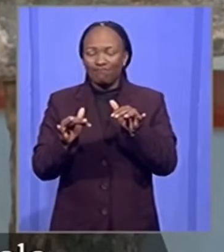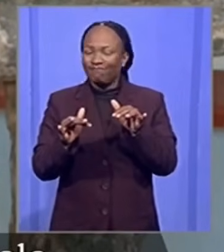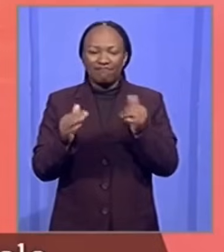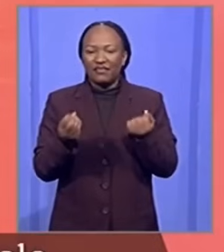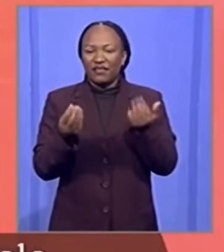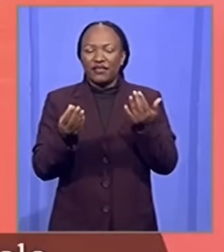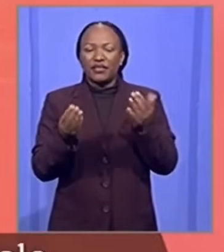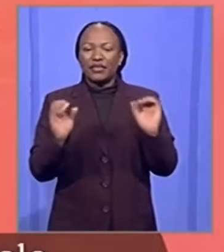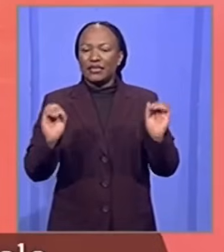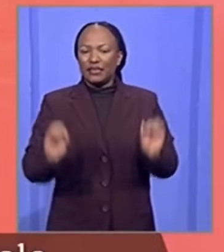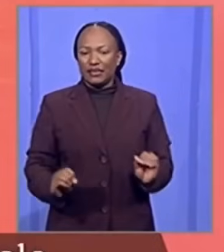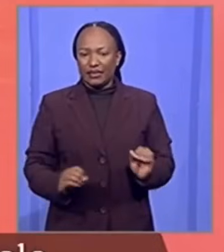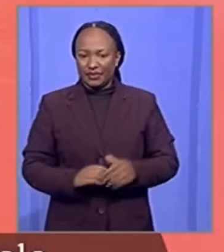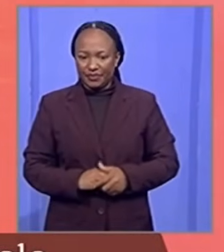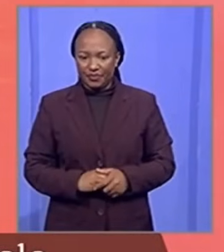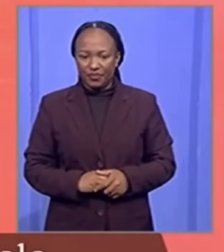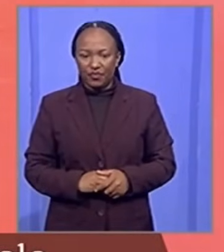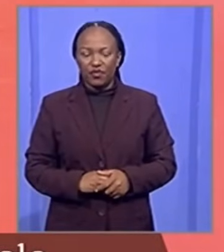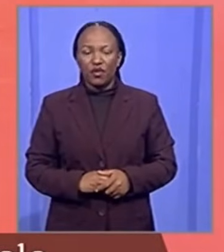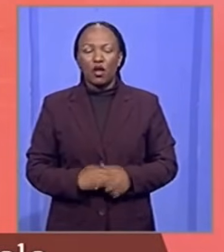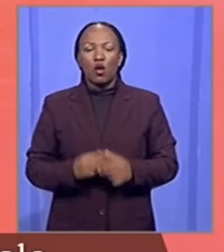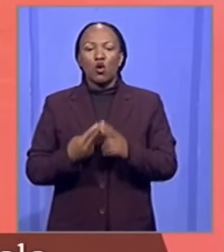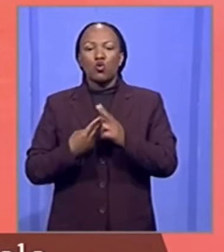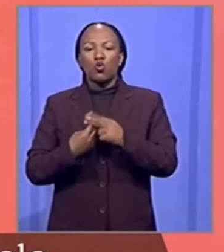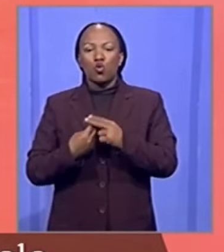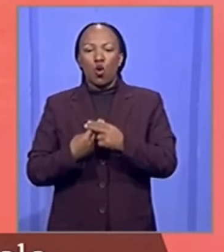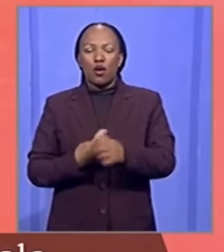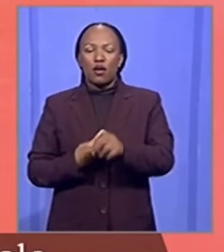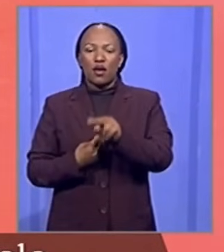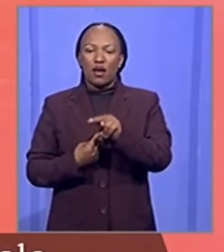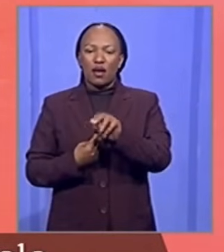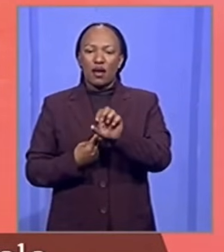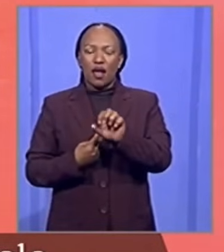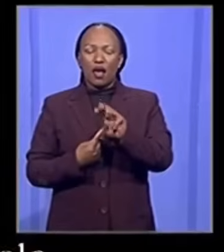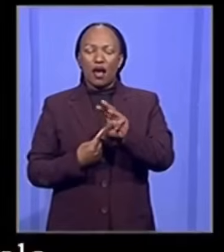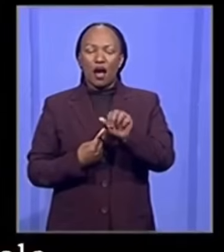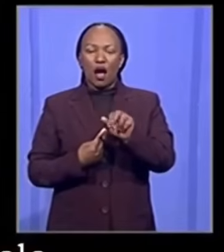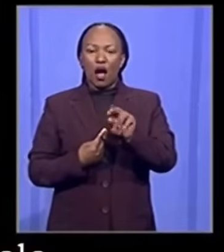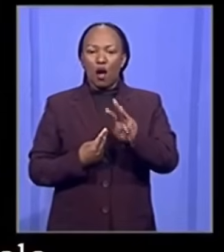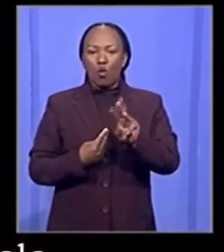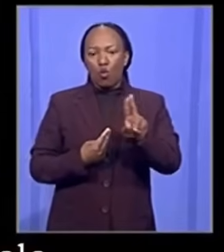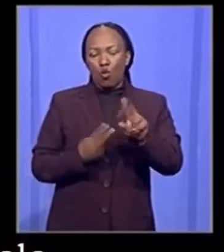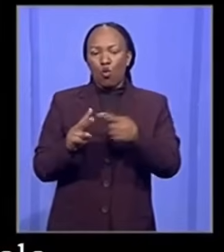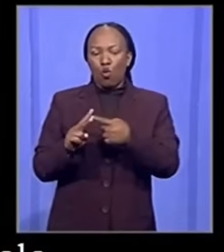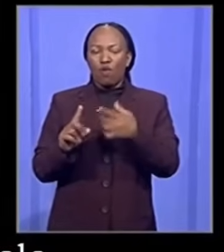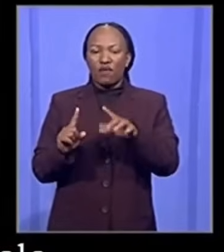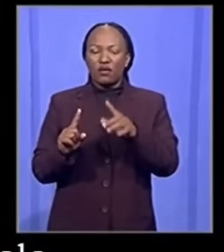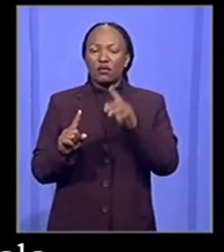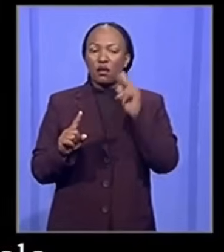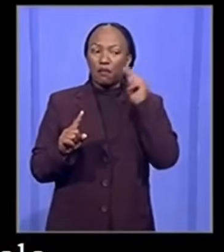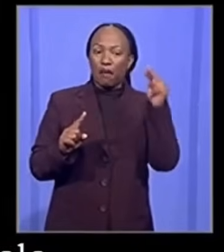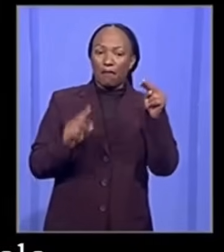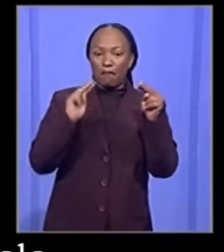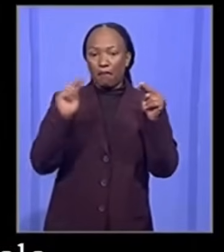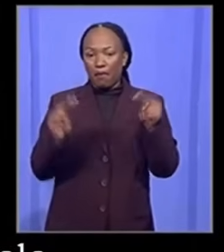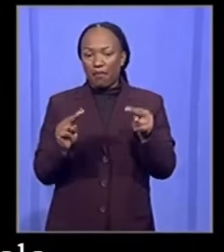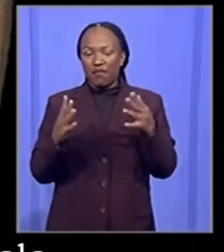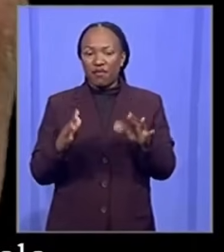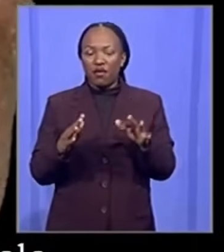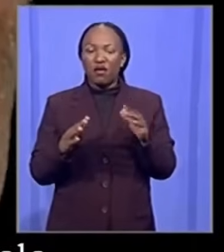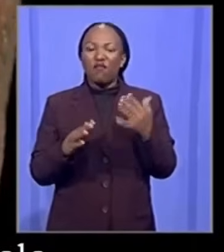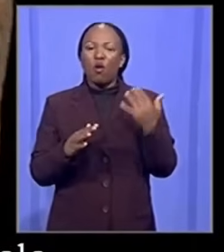moka ga tsona. Union ya bašomi ya Nehau le mosekaseki wa dipolotiki wa go ekema ba tšweleditše maikutlo a go fapafapana malebana le